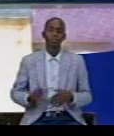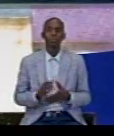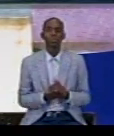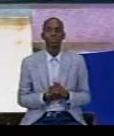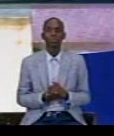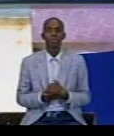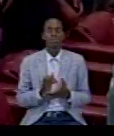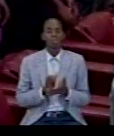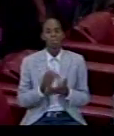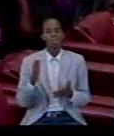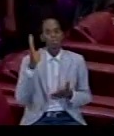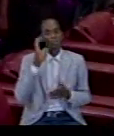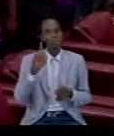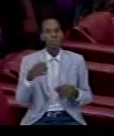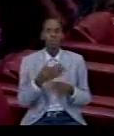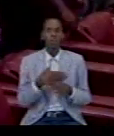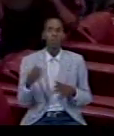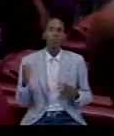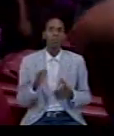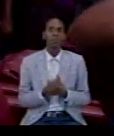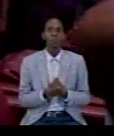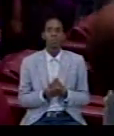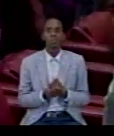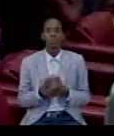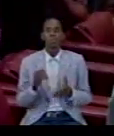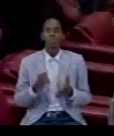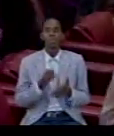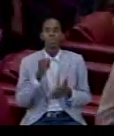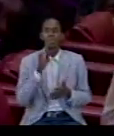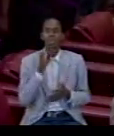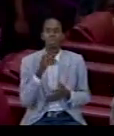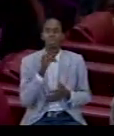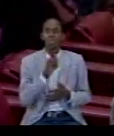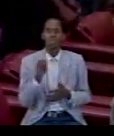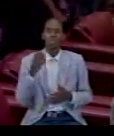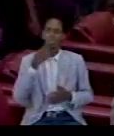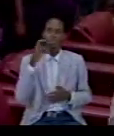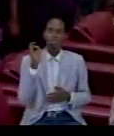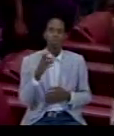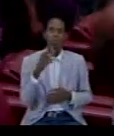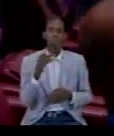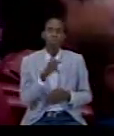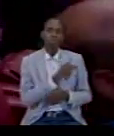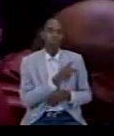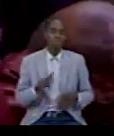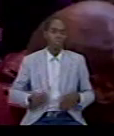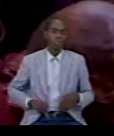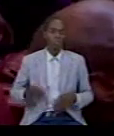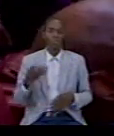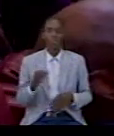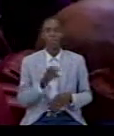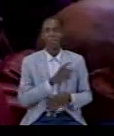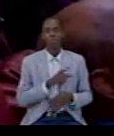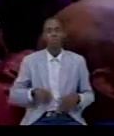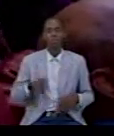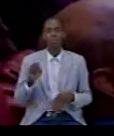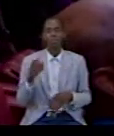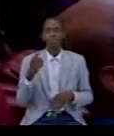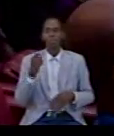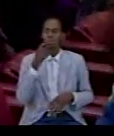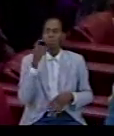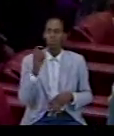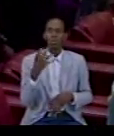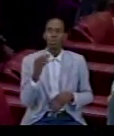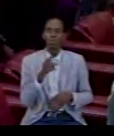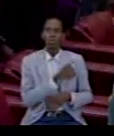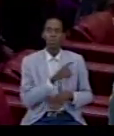nothing will pass away. It's the decree of the King of Kings, the decree of